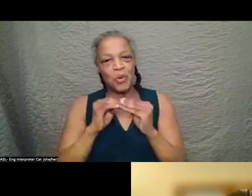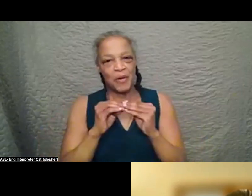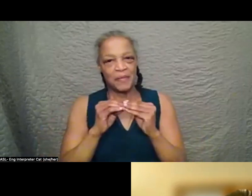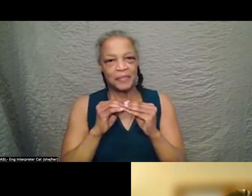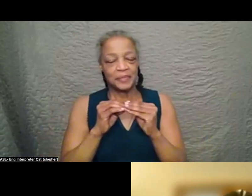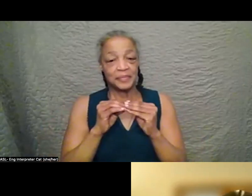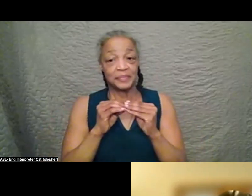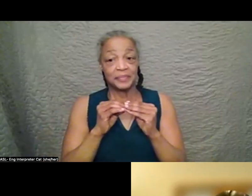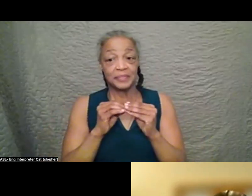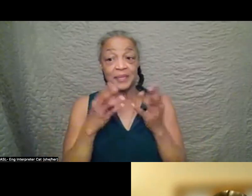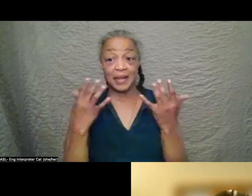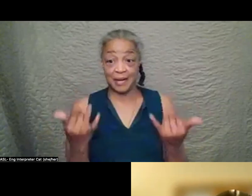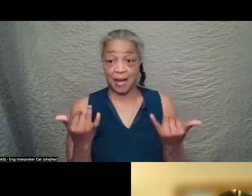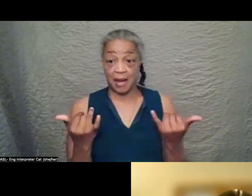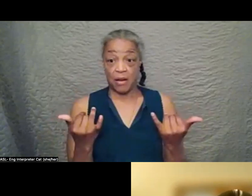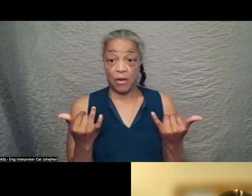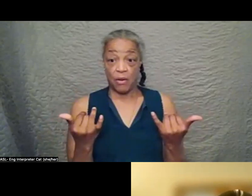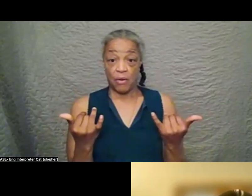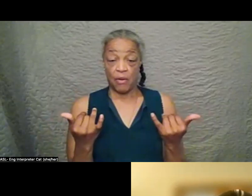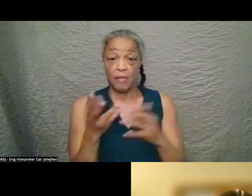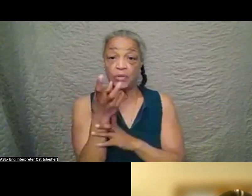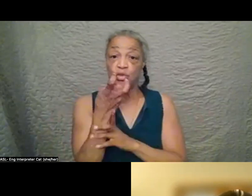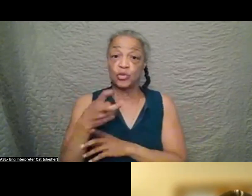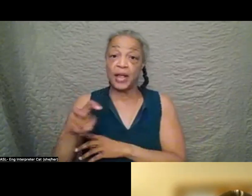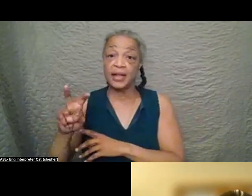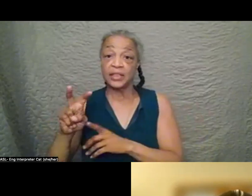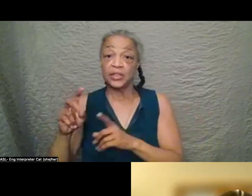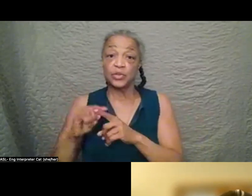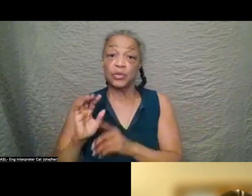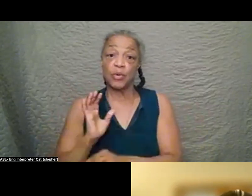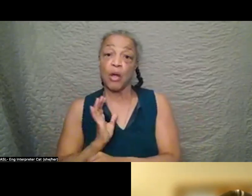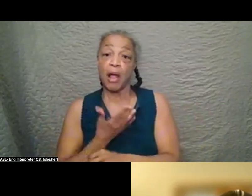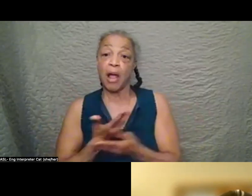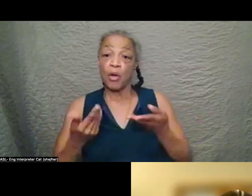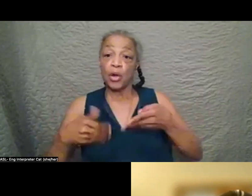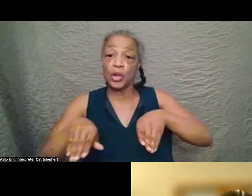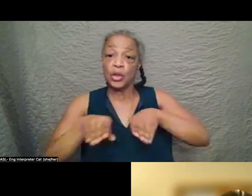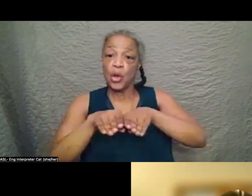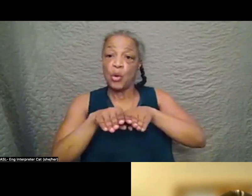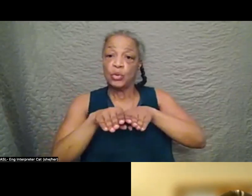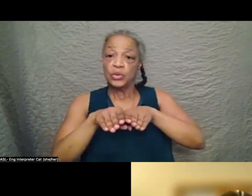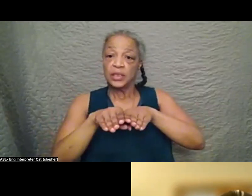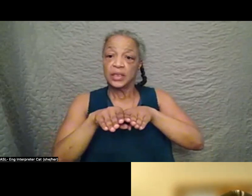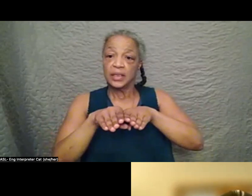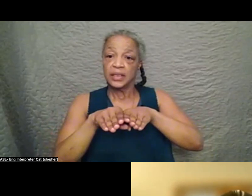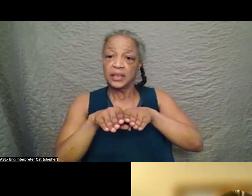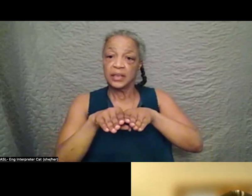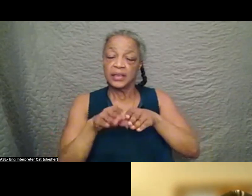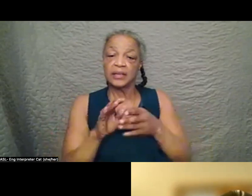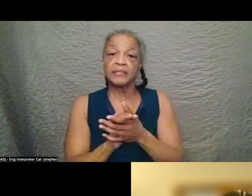I now transition us into our closing. So